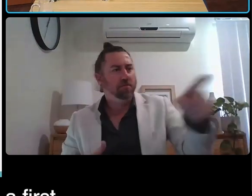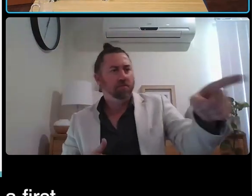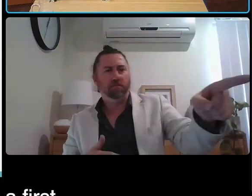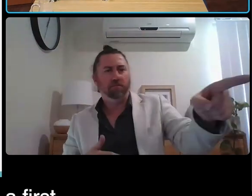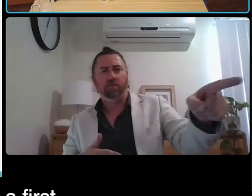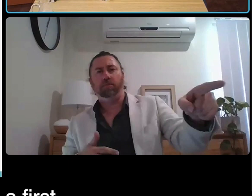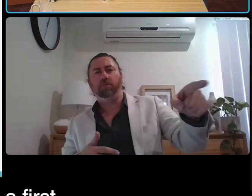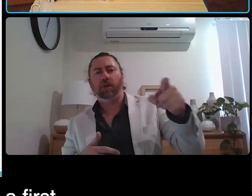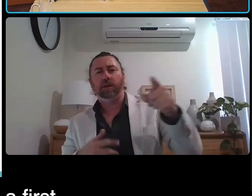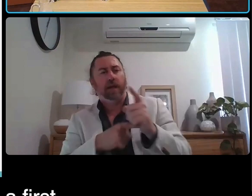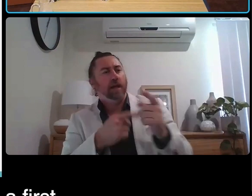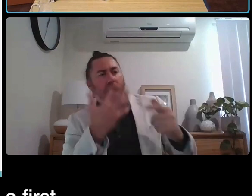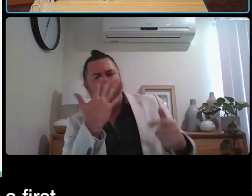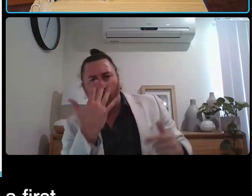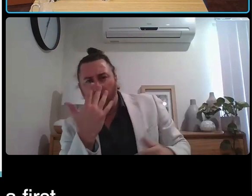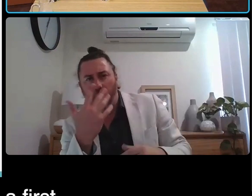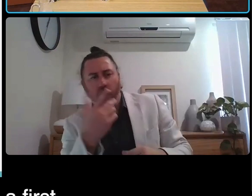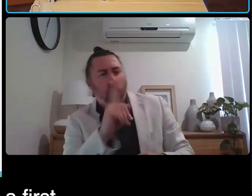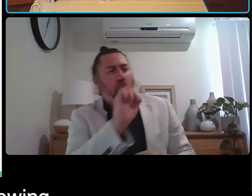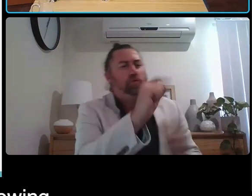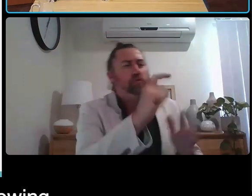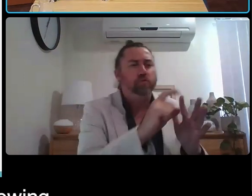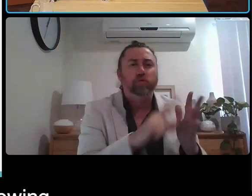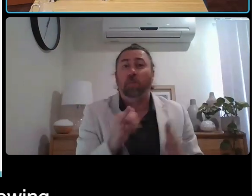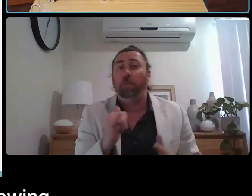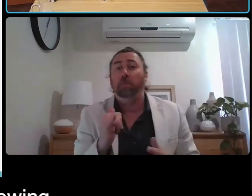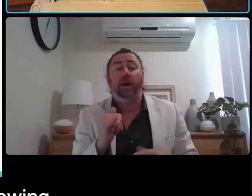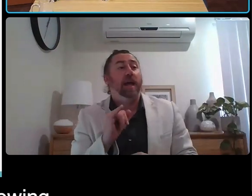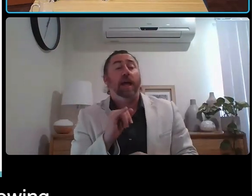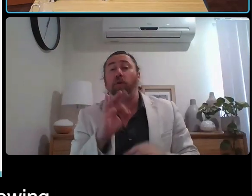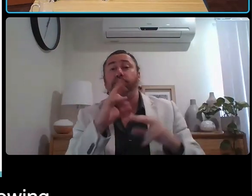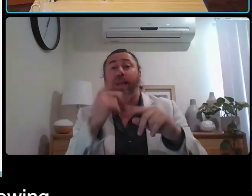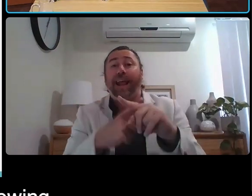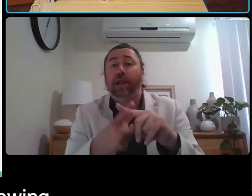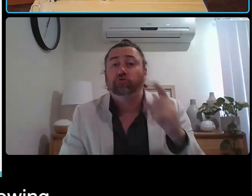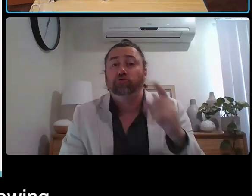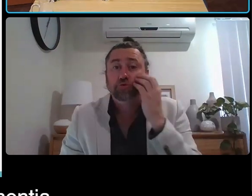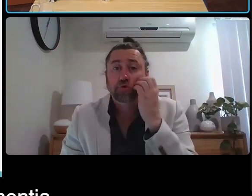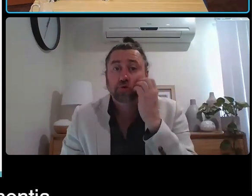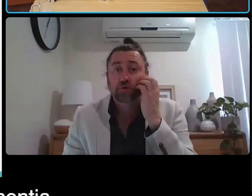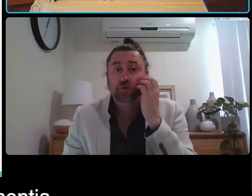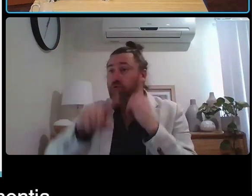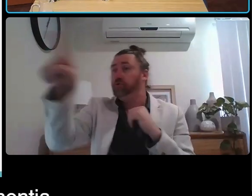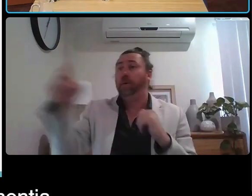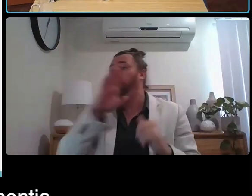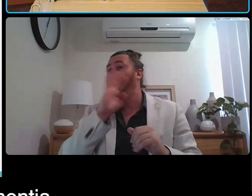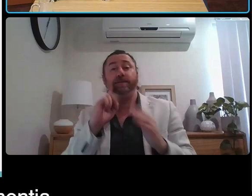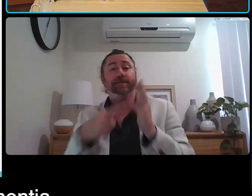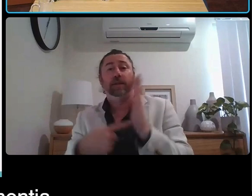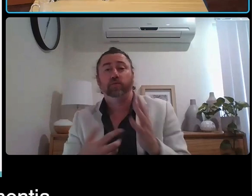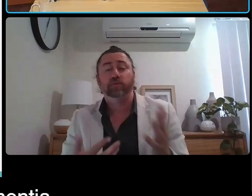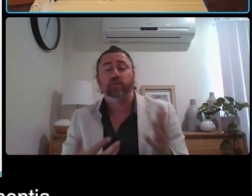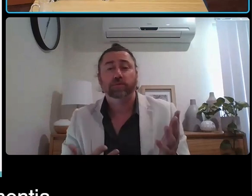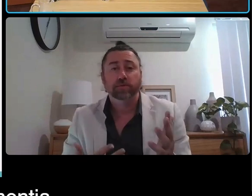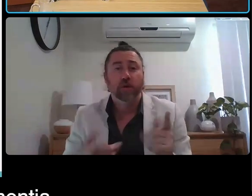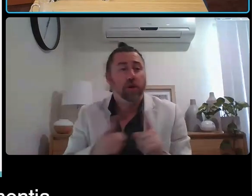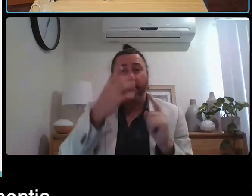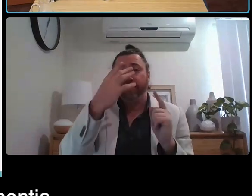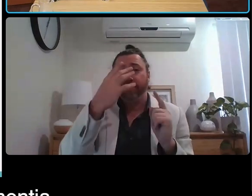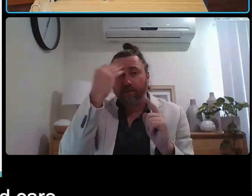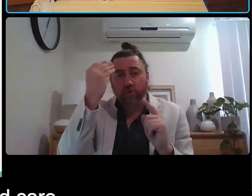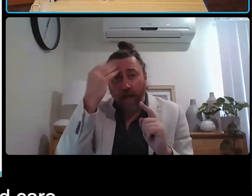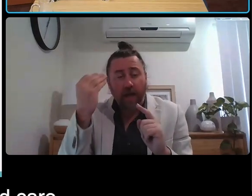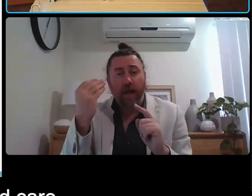from a population that might not have English as a first language, and that we wouldn't be interviewing people with cognitive issues such